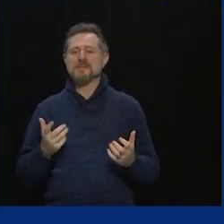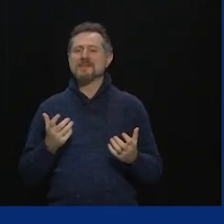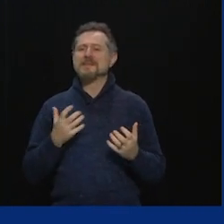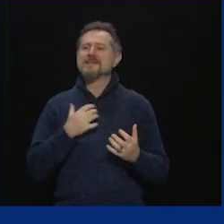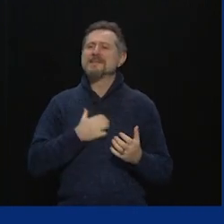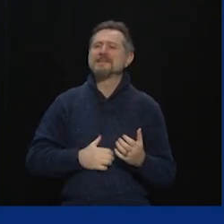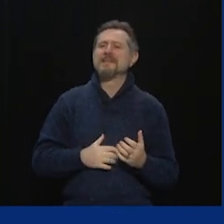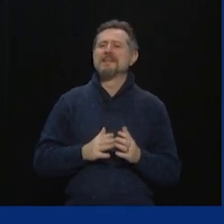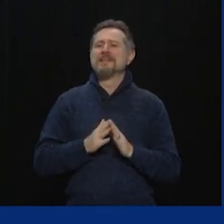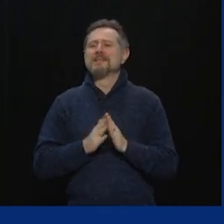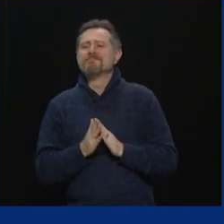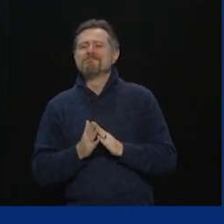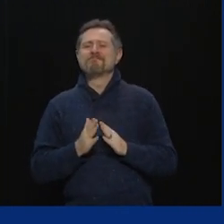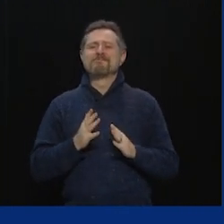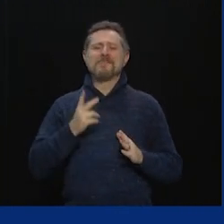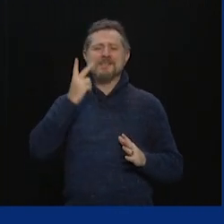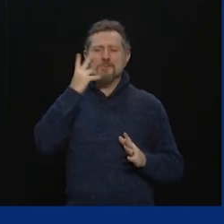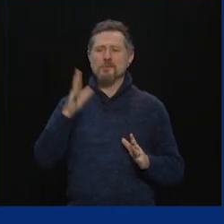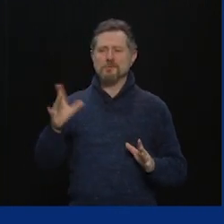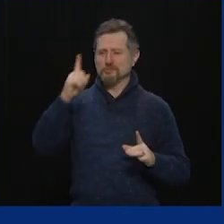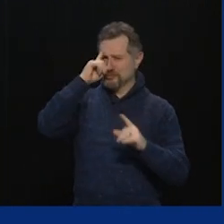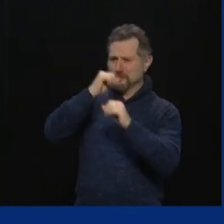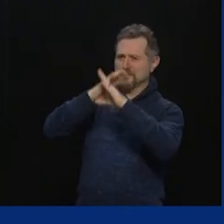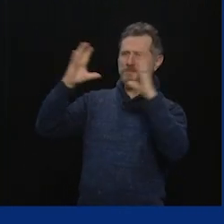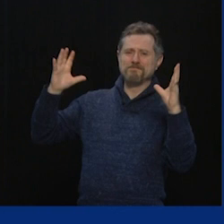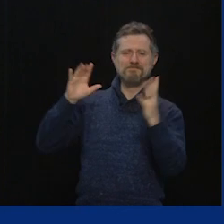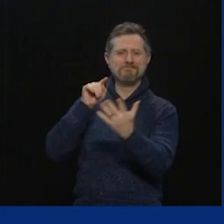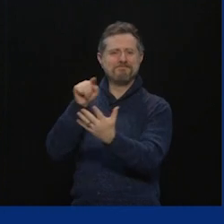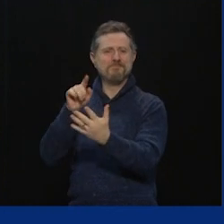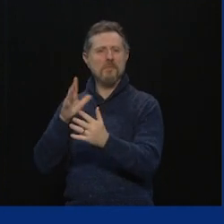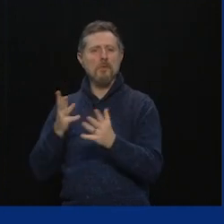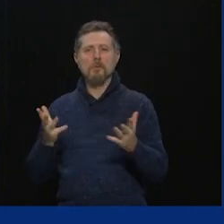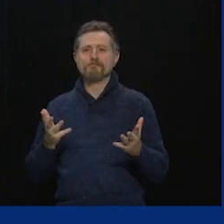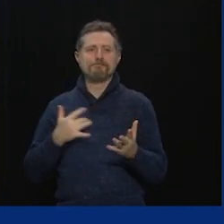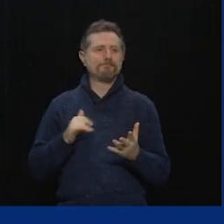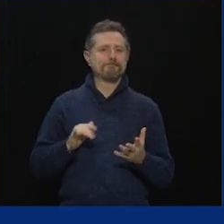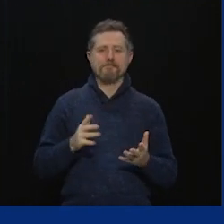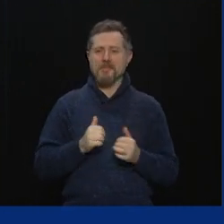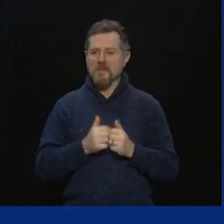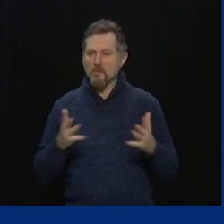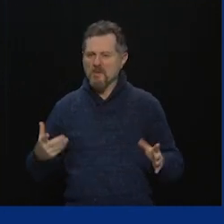one's dreams without an authoritarian, tyrannical